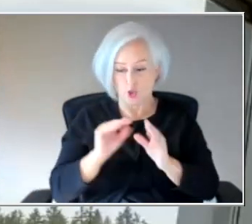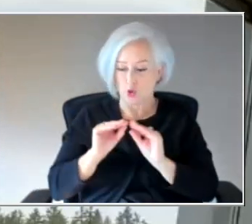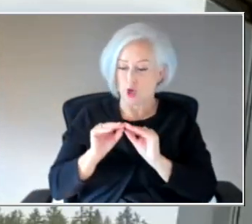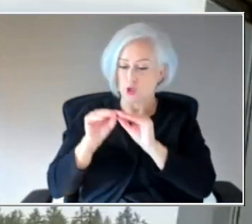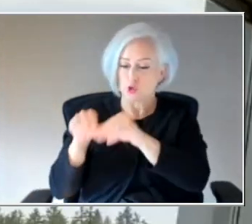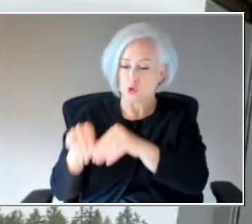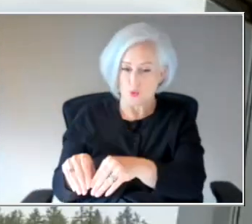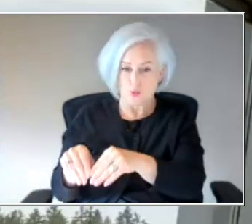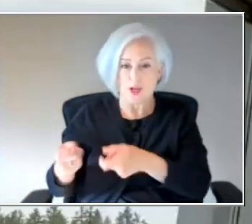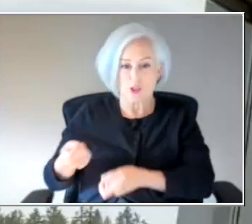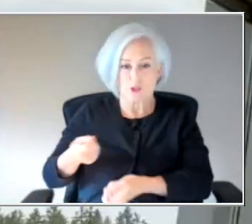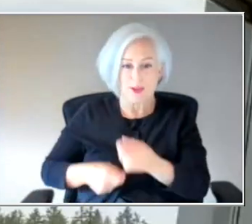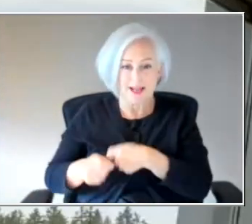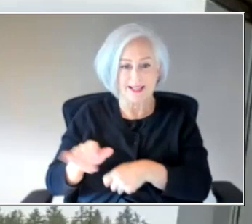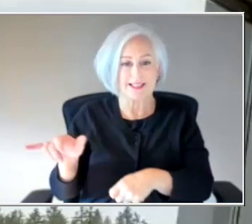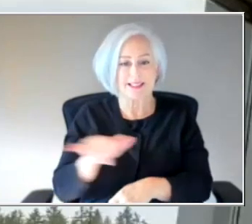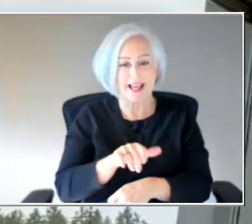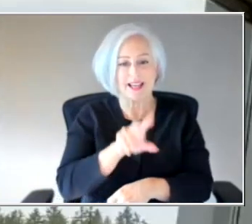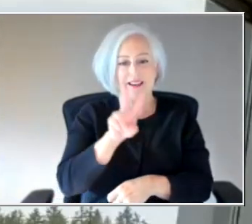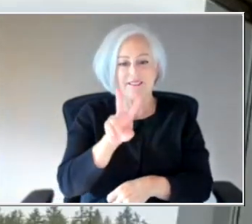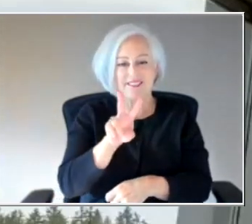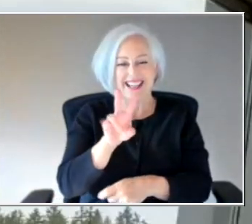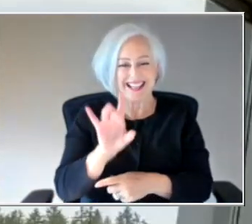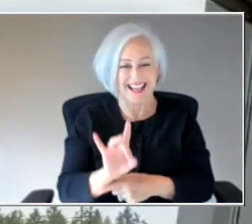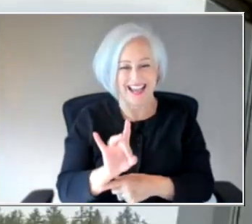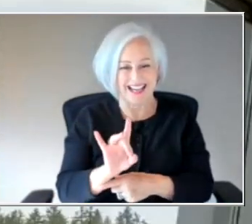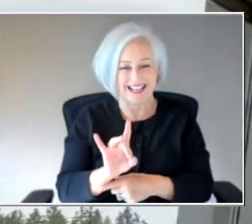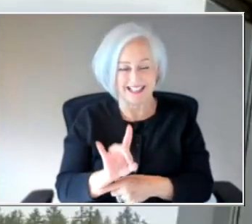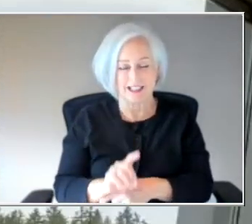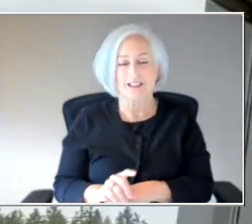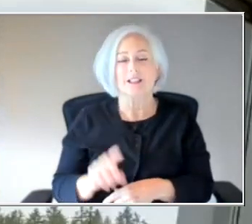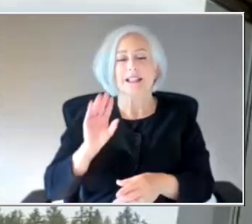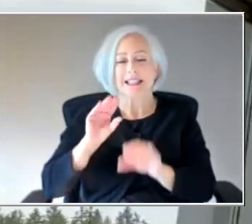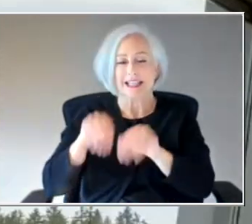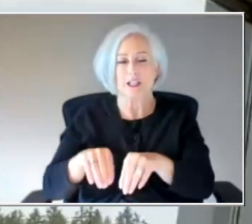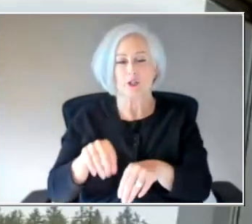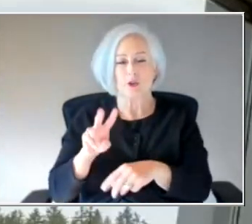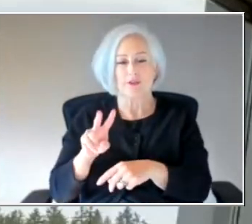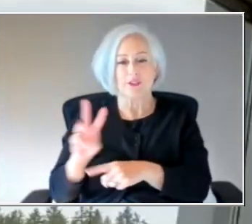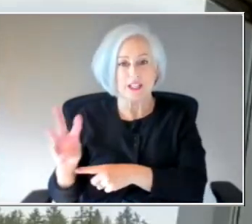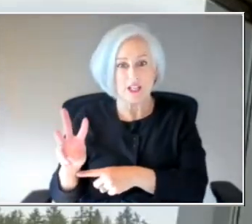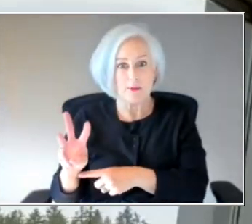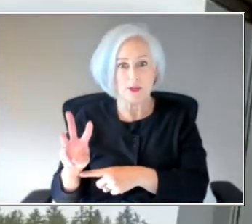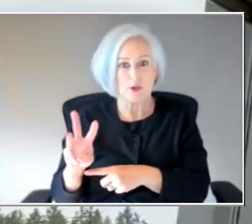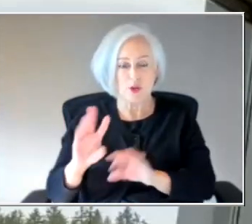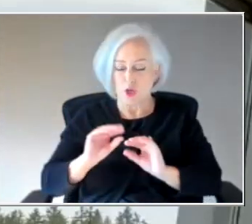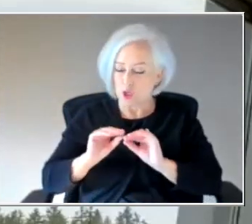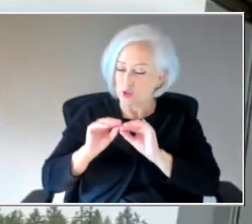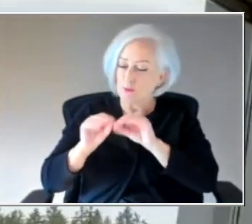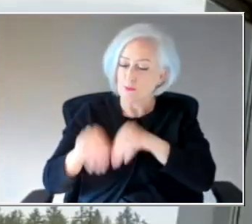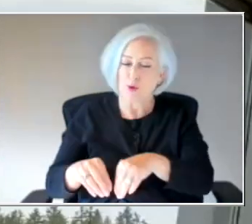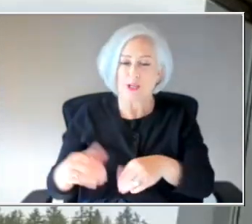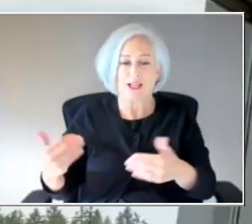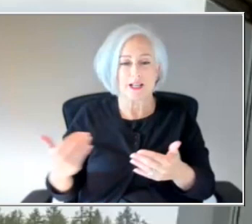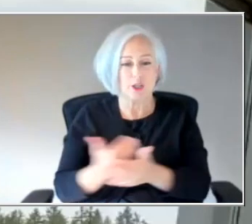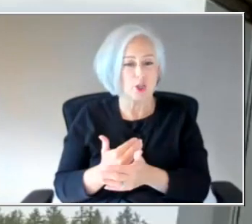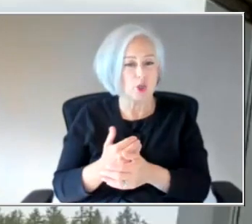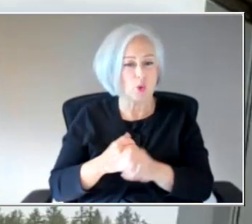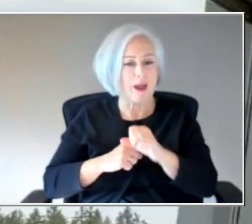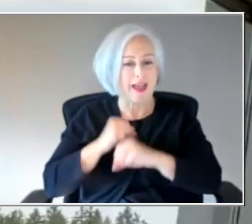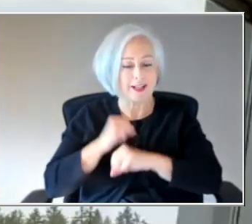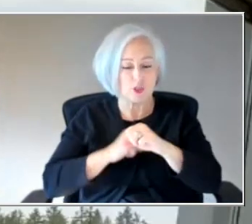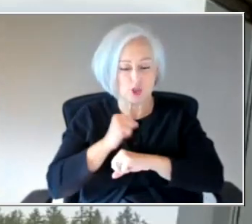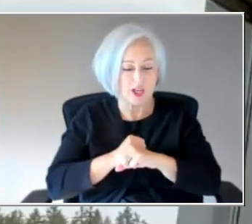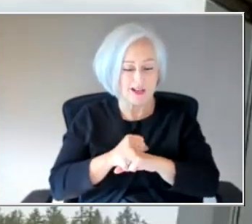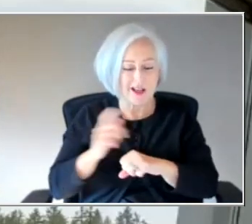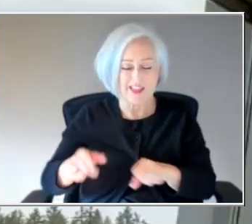a Volkswagen. I'm talking like the 1960 Volkswagens. You put a new big engine in there and they're going to rev up and they're going to go 100 miles an